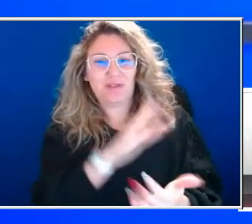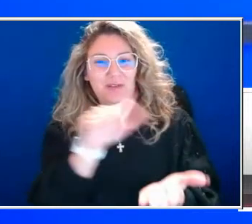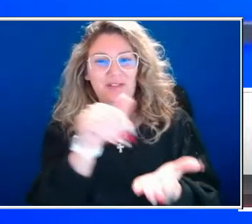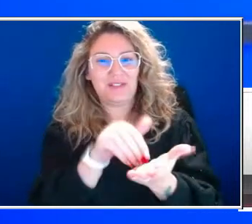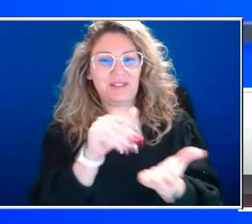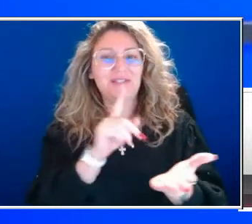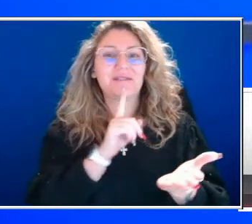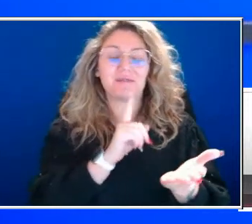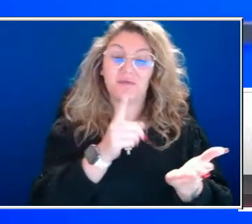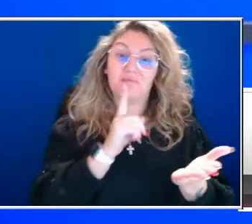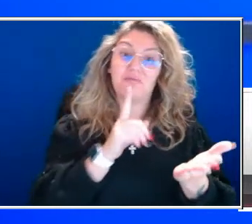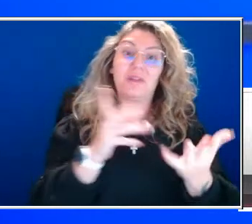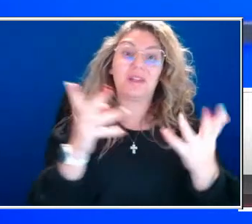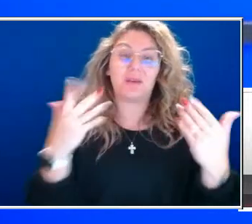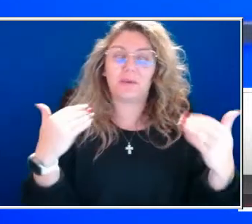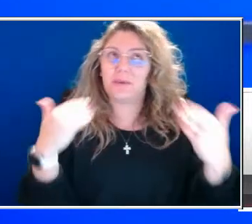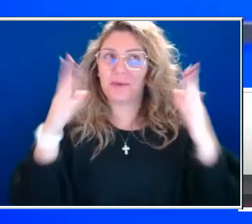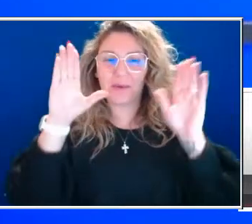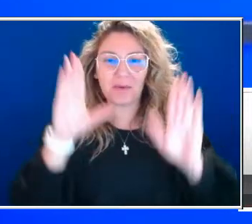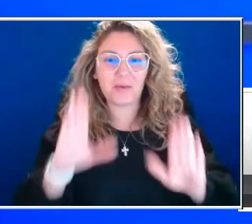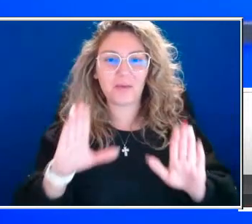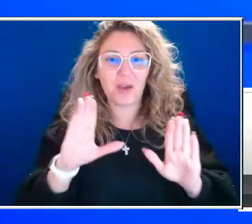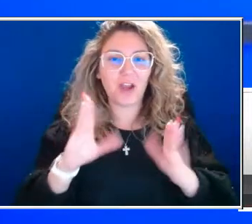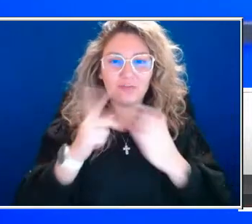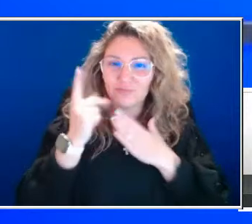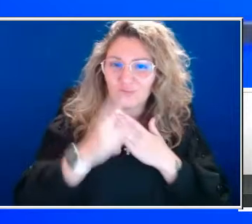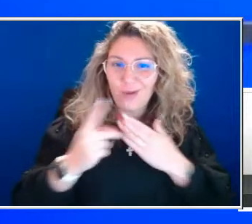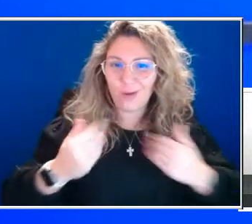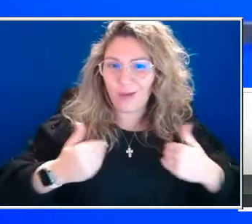and great program that we're really fortunate to have here.